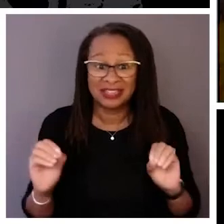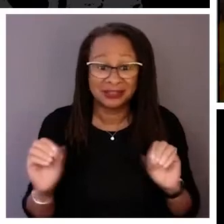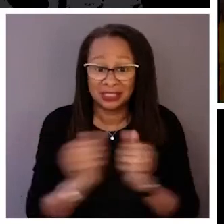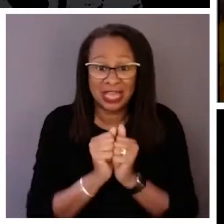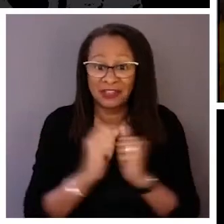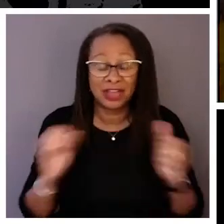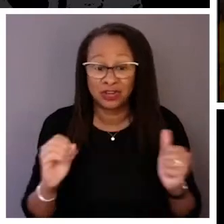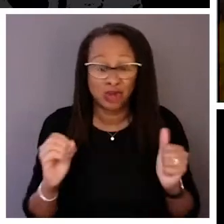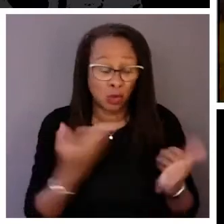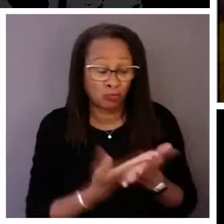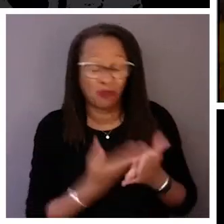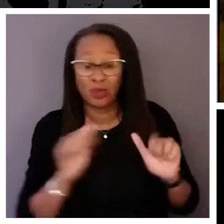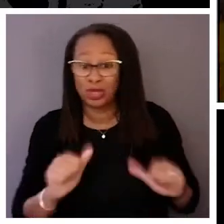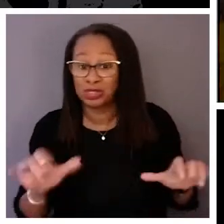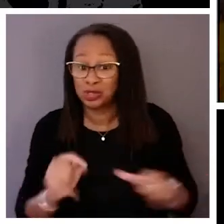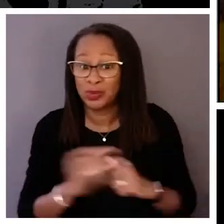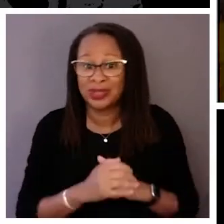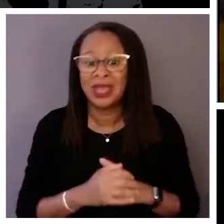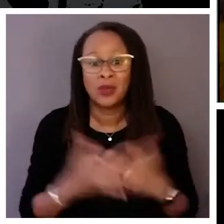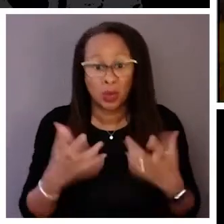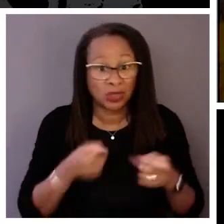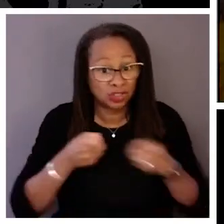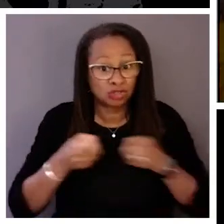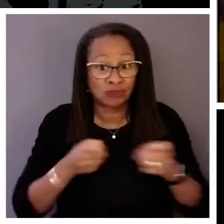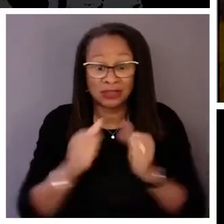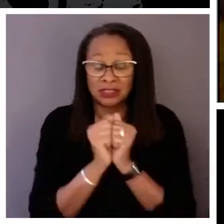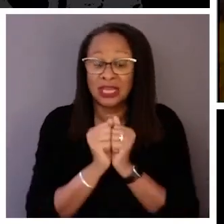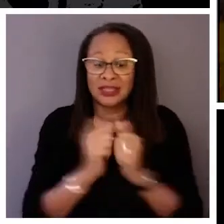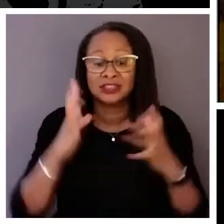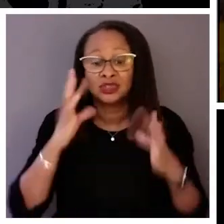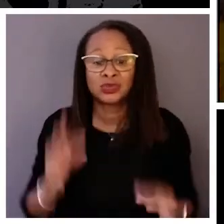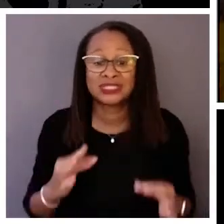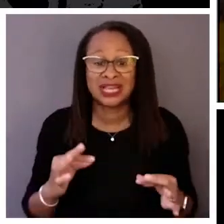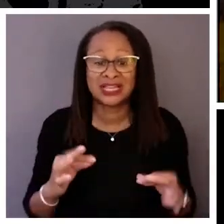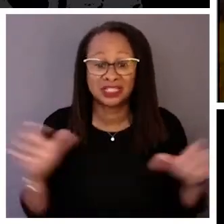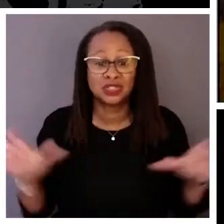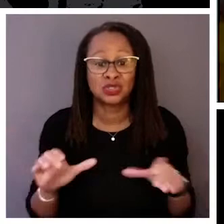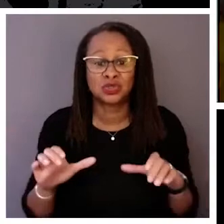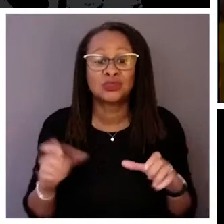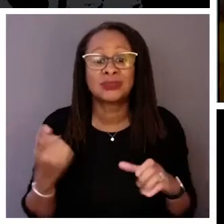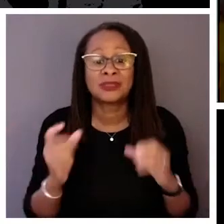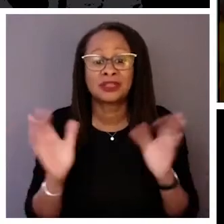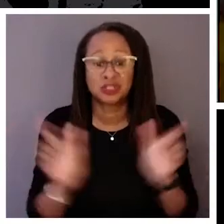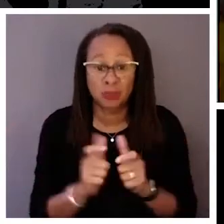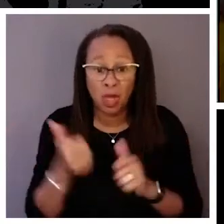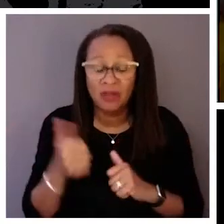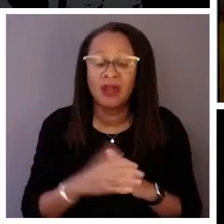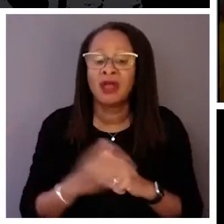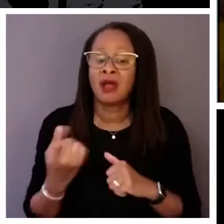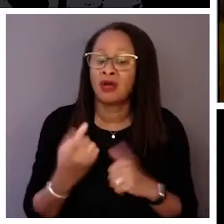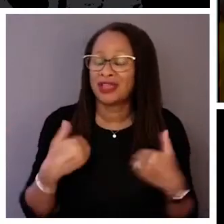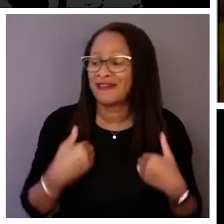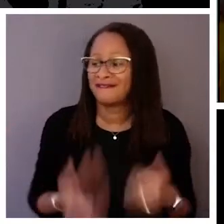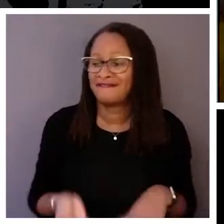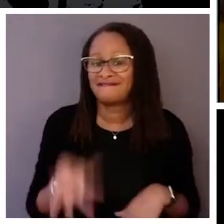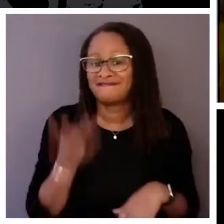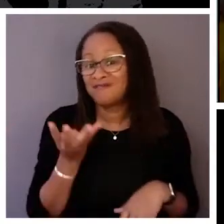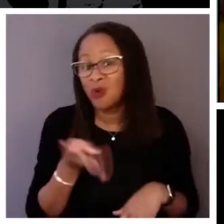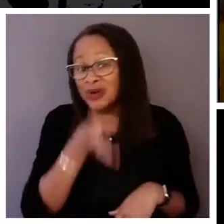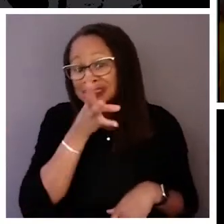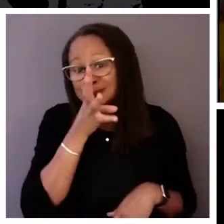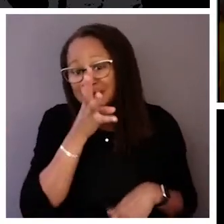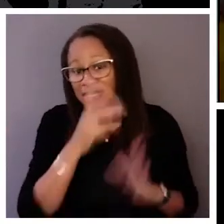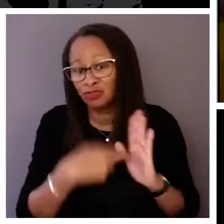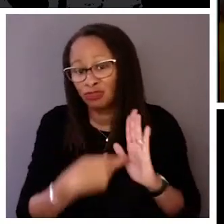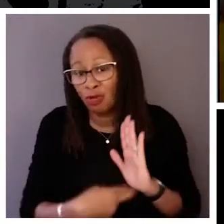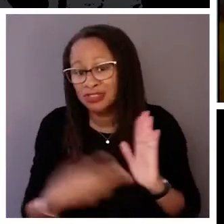direct it together. So we decided to do something smaller in scale, which only had, 4